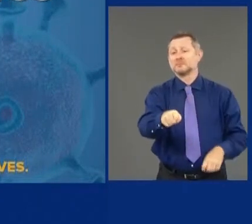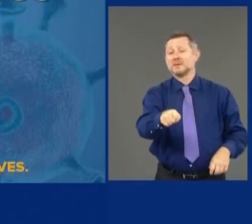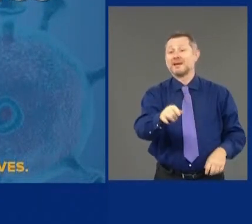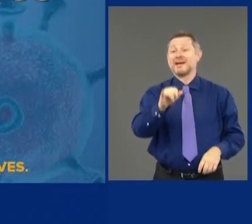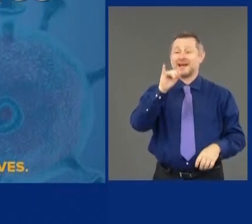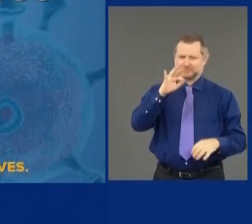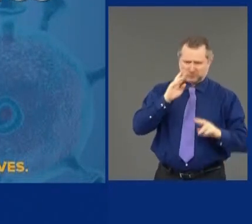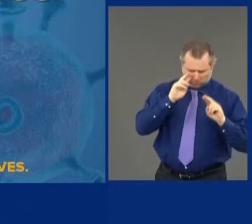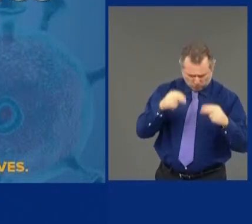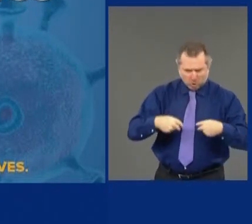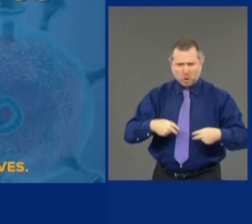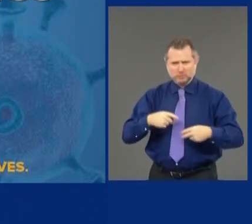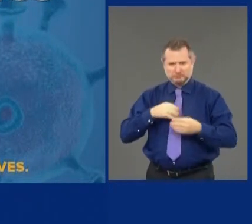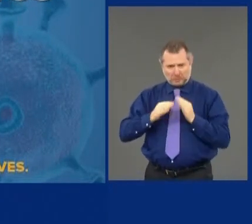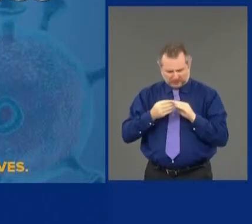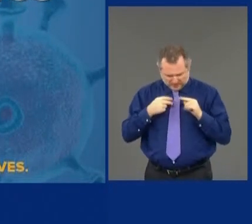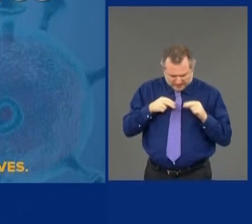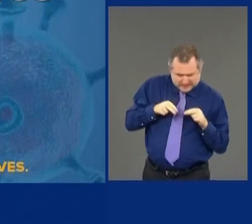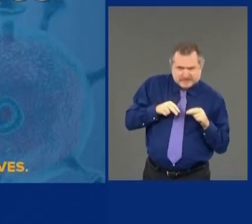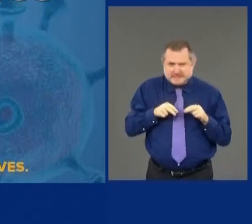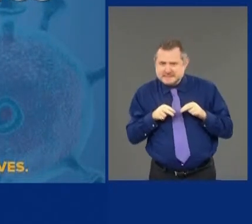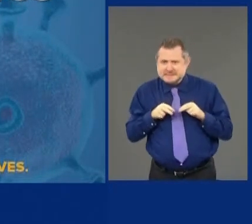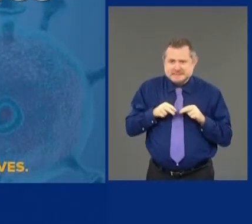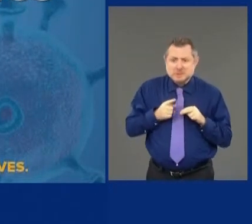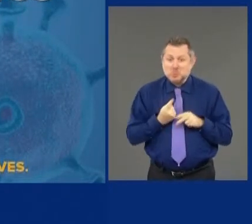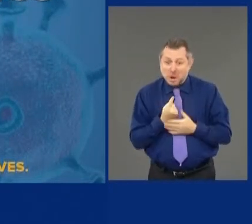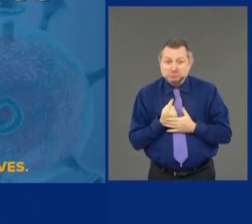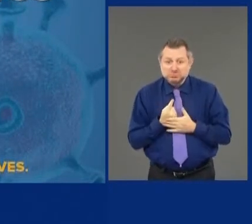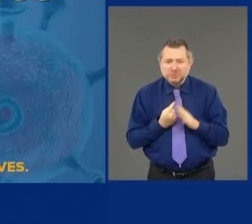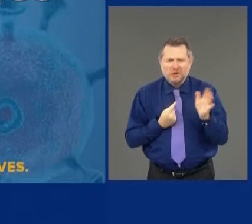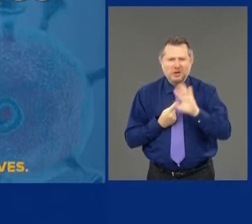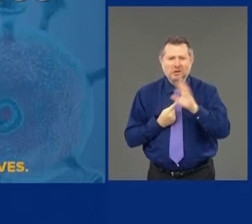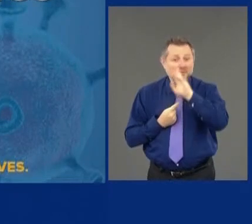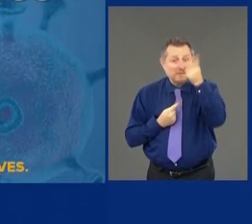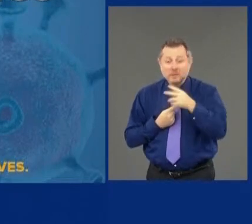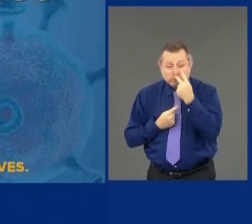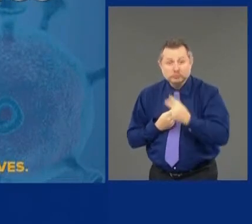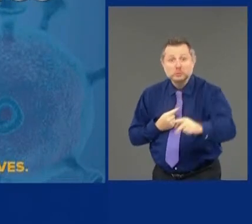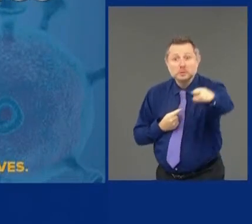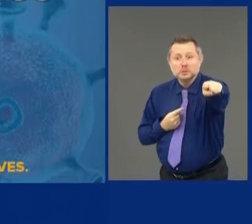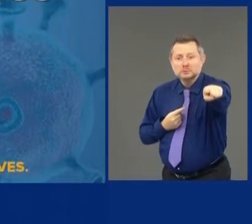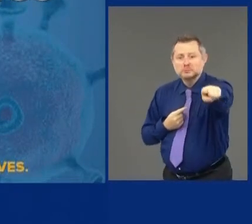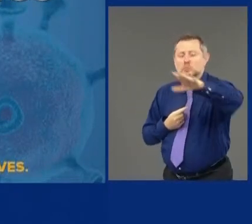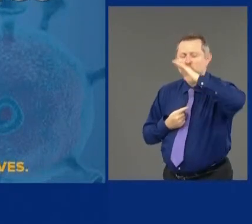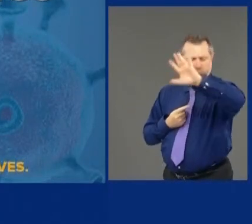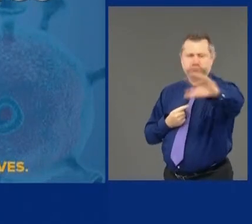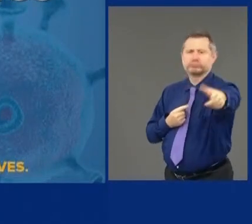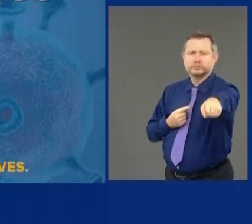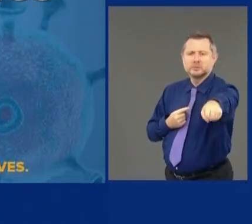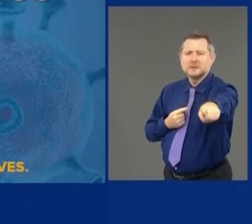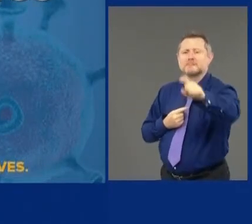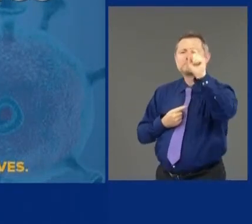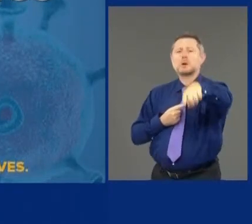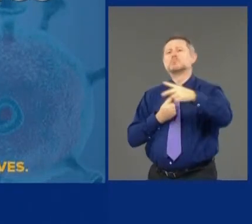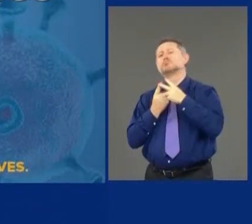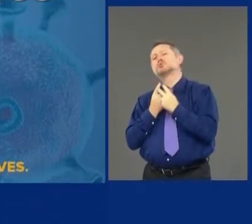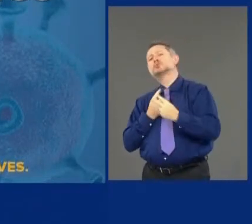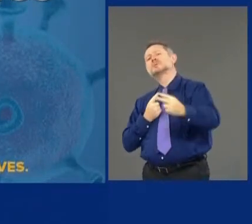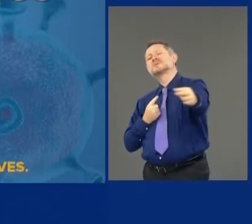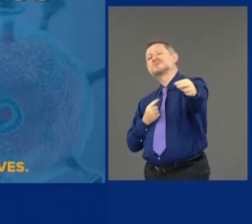you, you're going to lose. You have to anticipate the issue coming down the